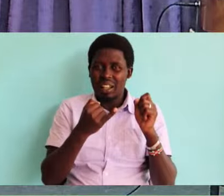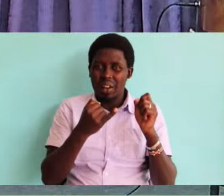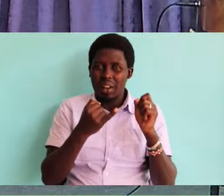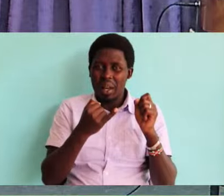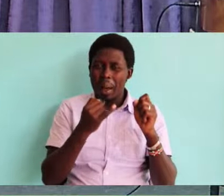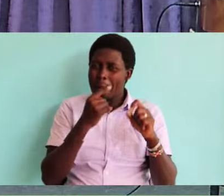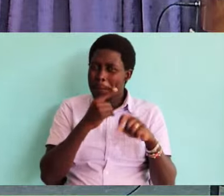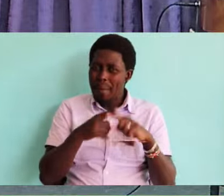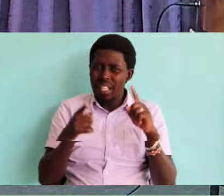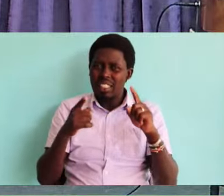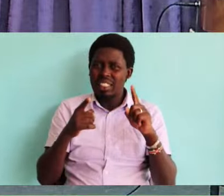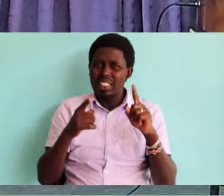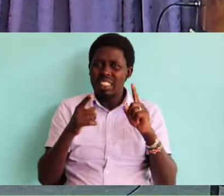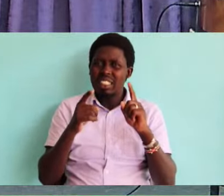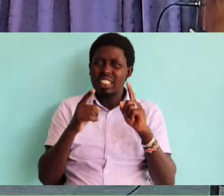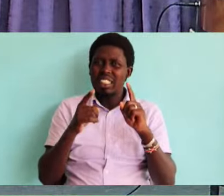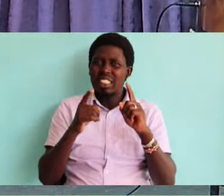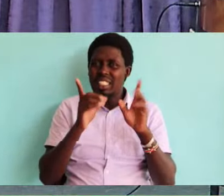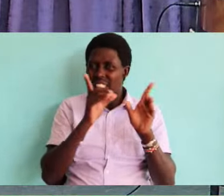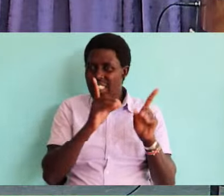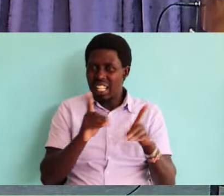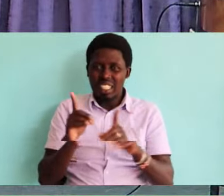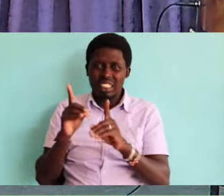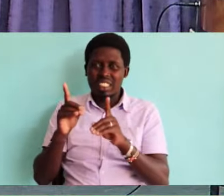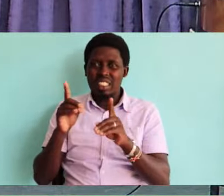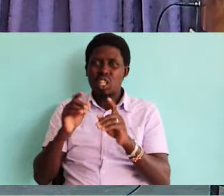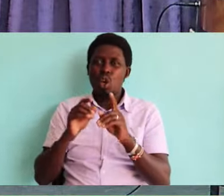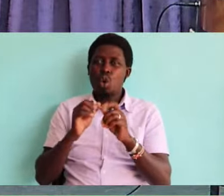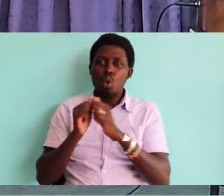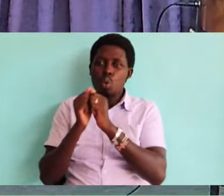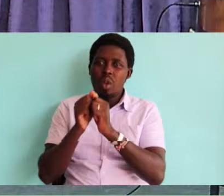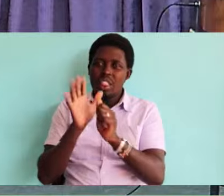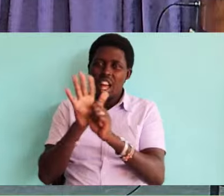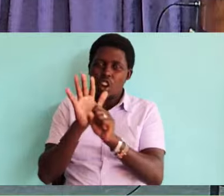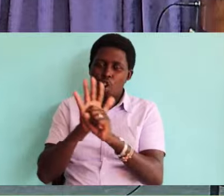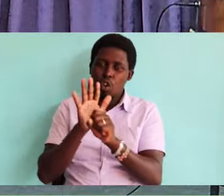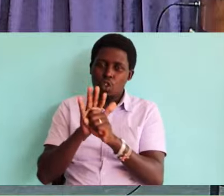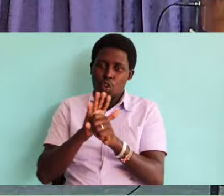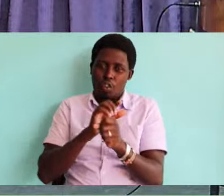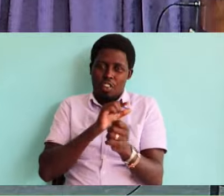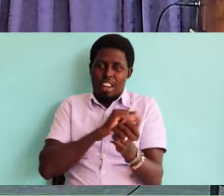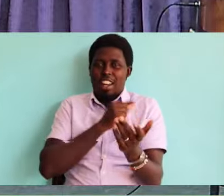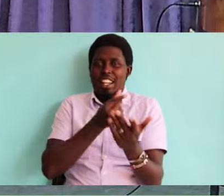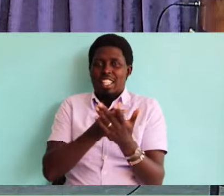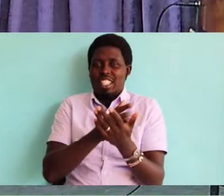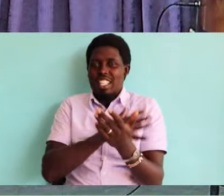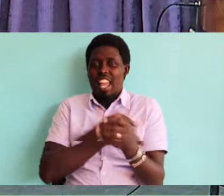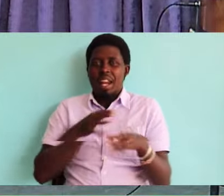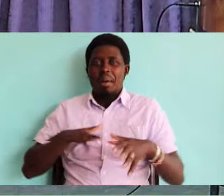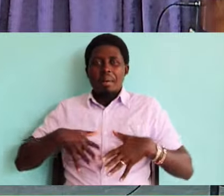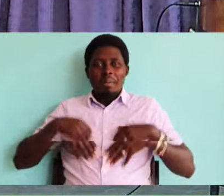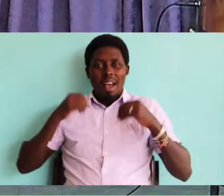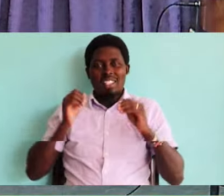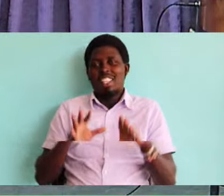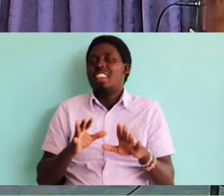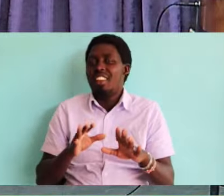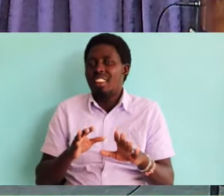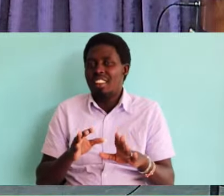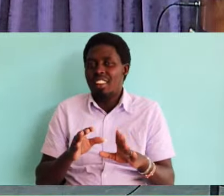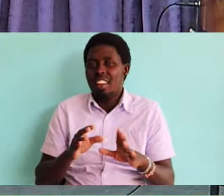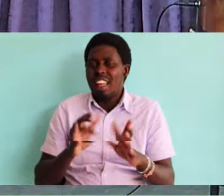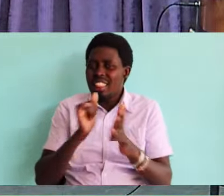he does so in grace and in mercy. And that is what he has shown us.